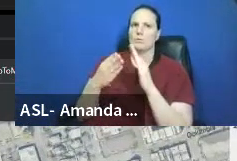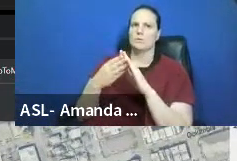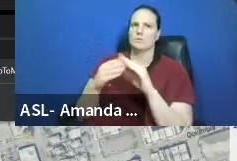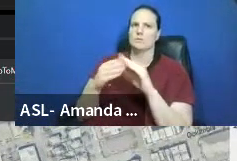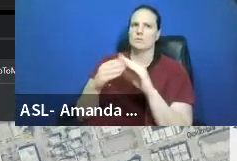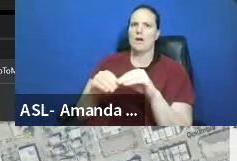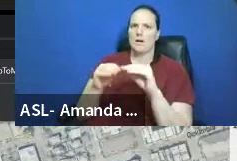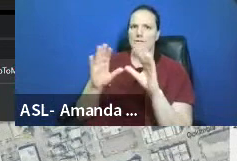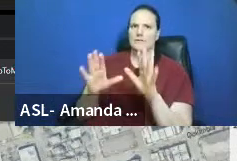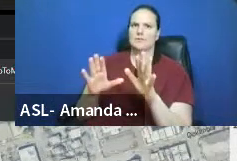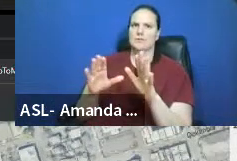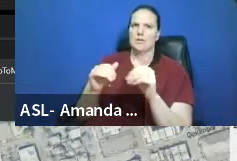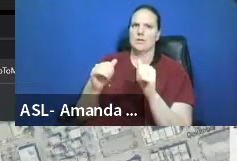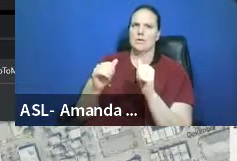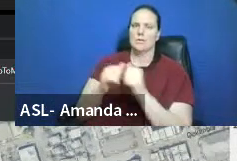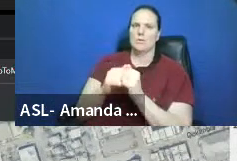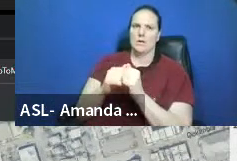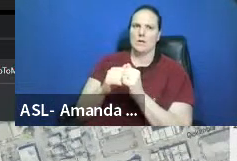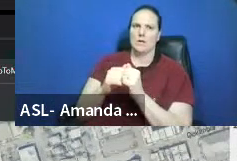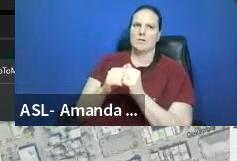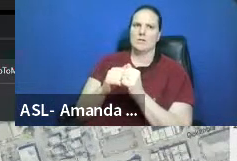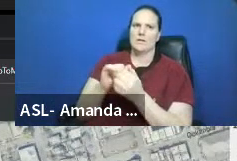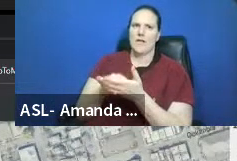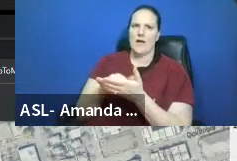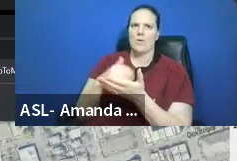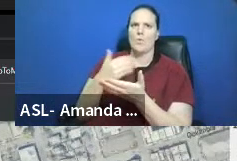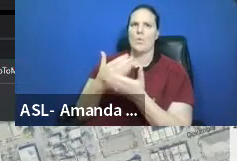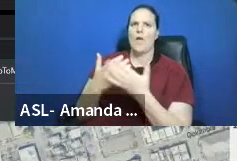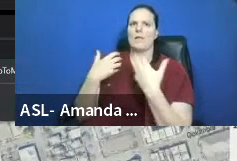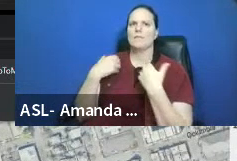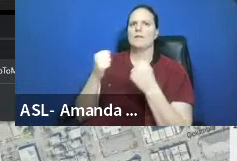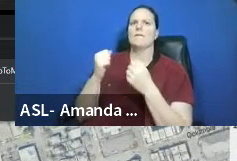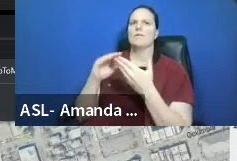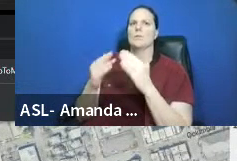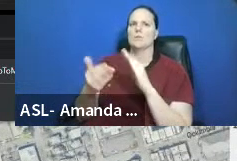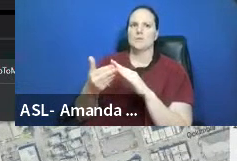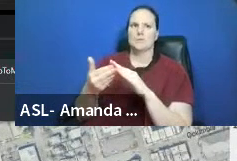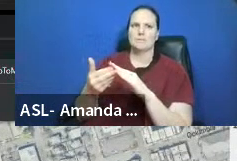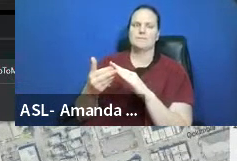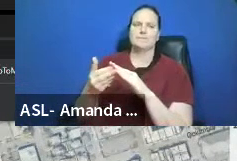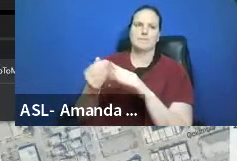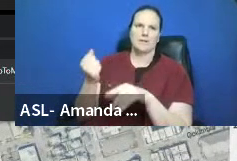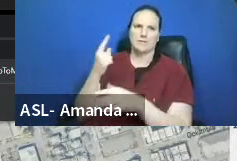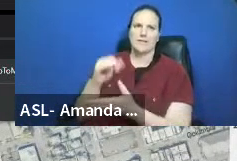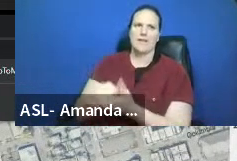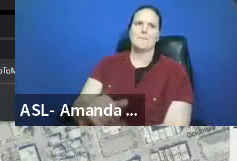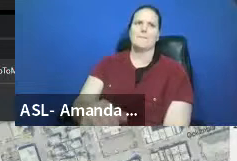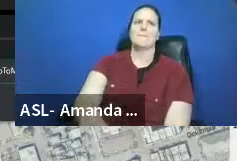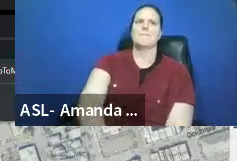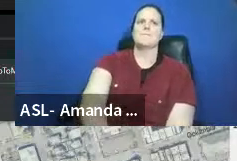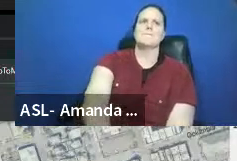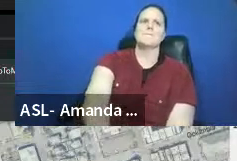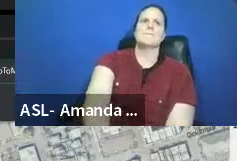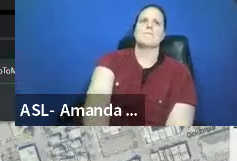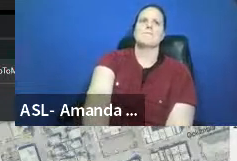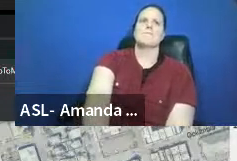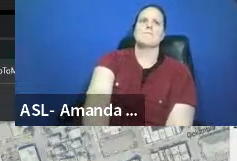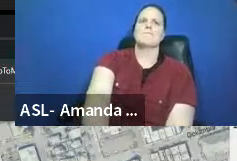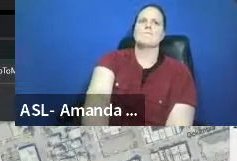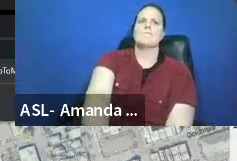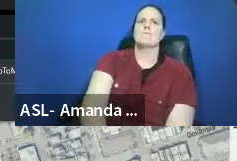obviously, and the economy and well-being of the communities. So I understand that.